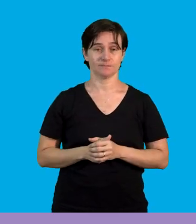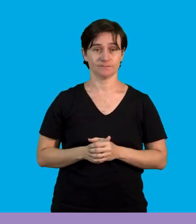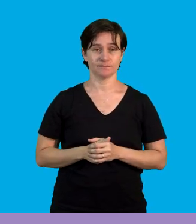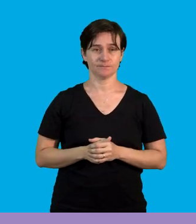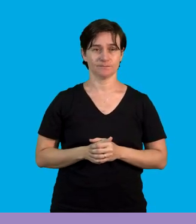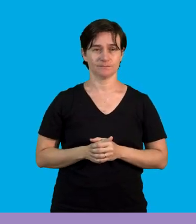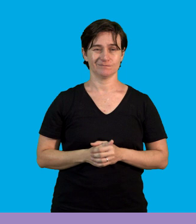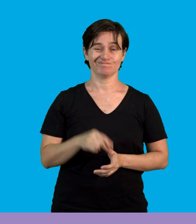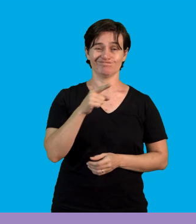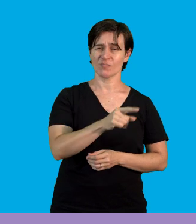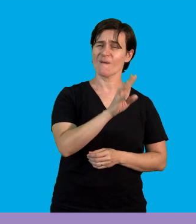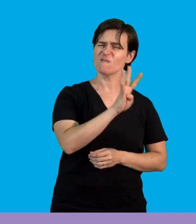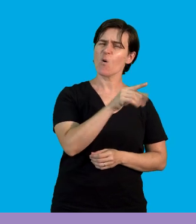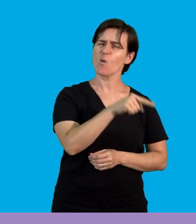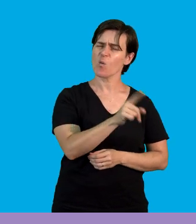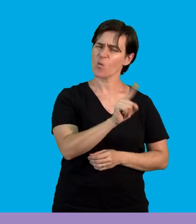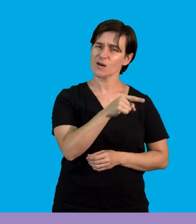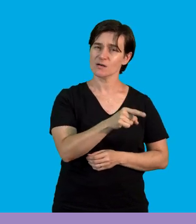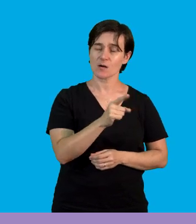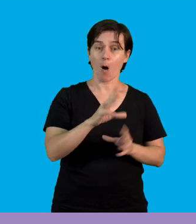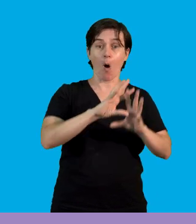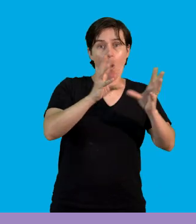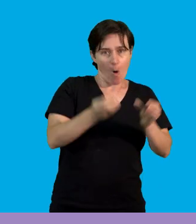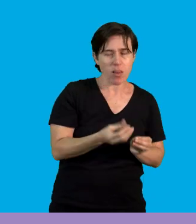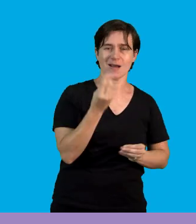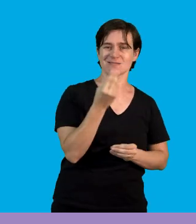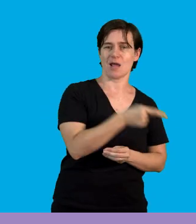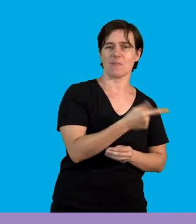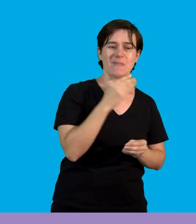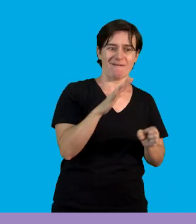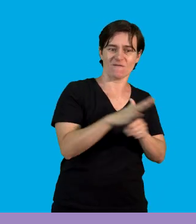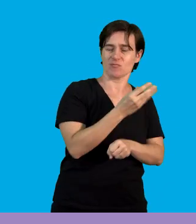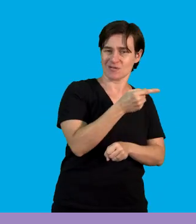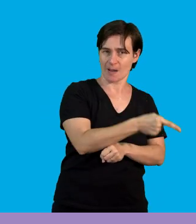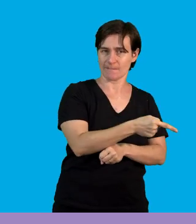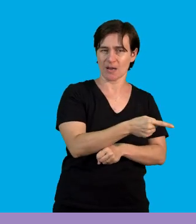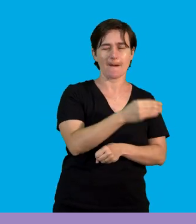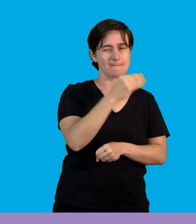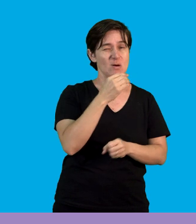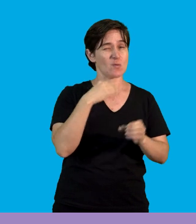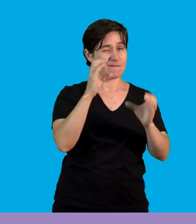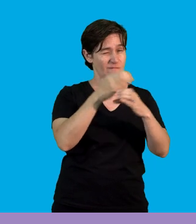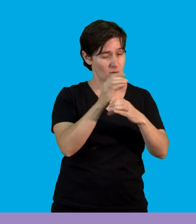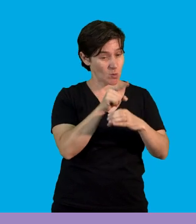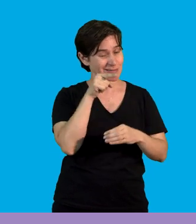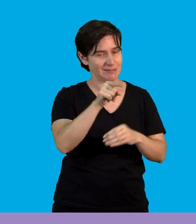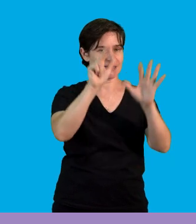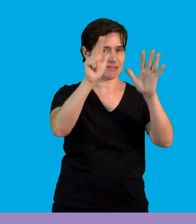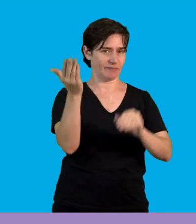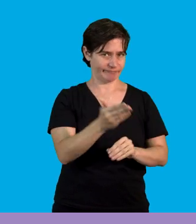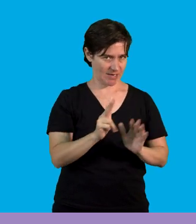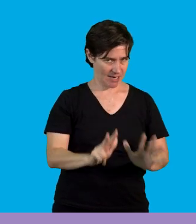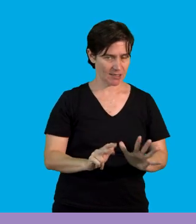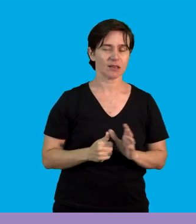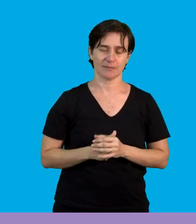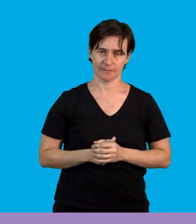7/8. 4 is a whole number, so we look at the decimal as the